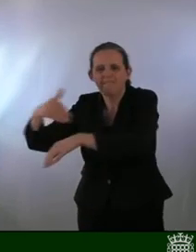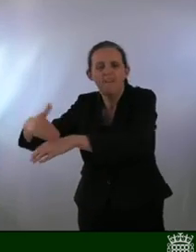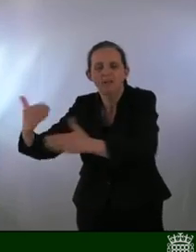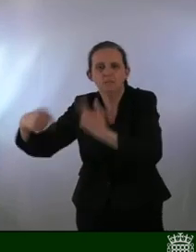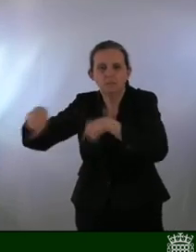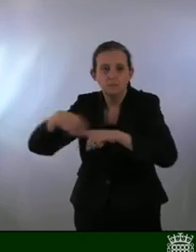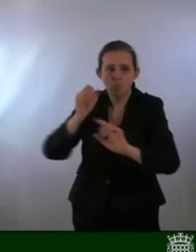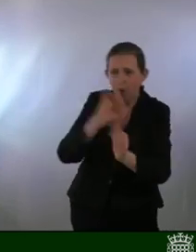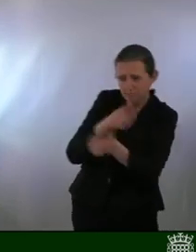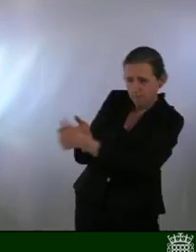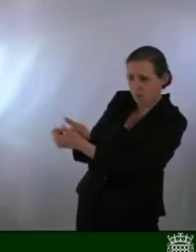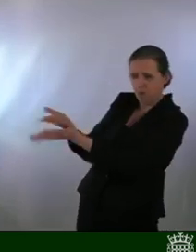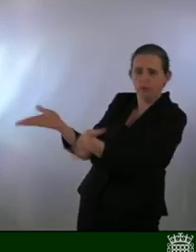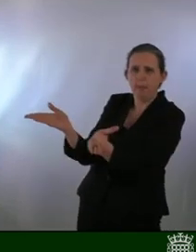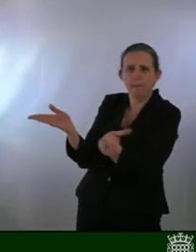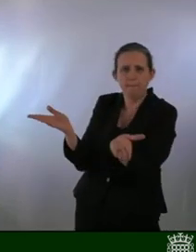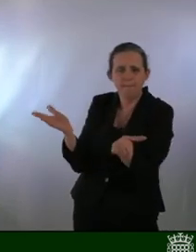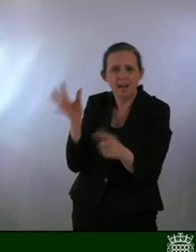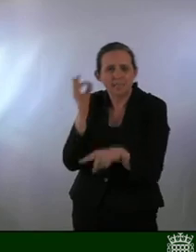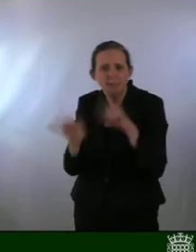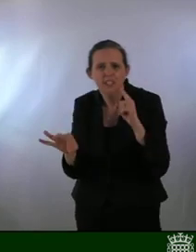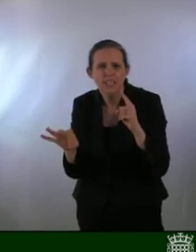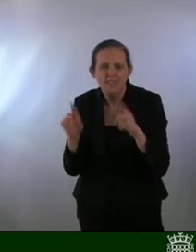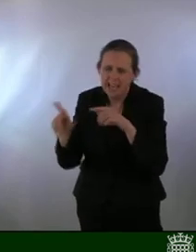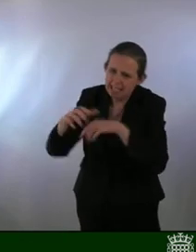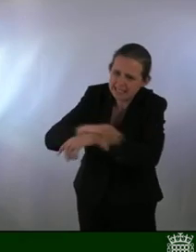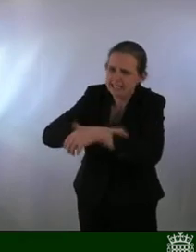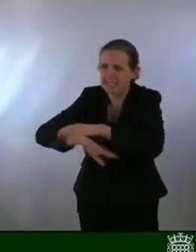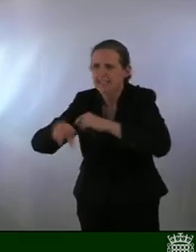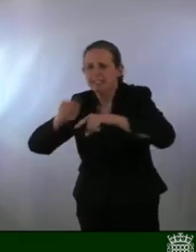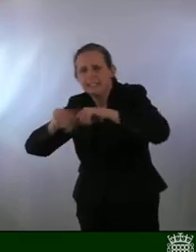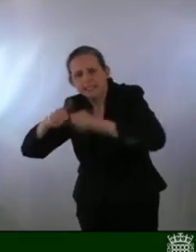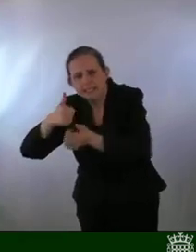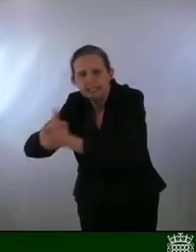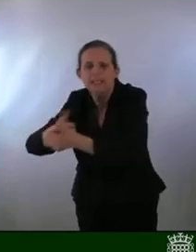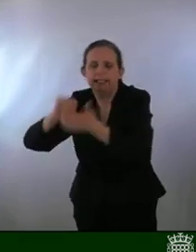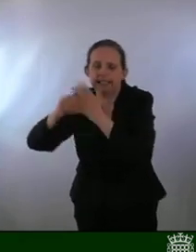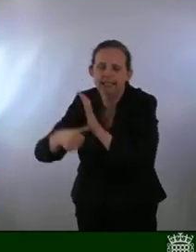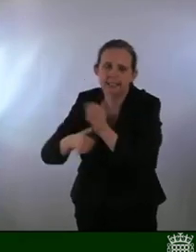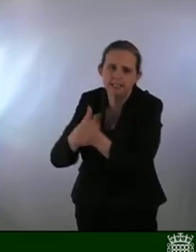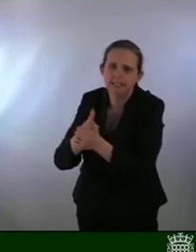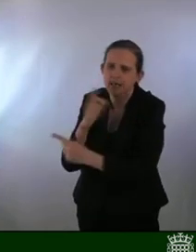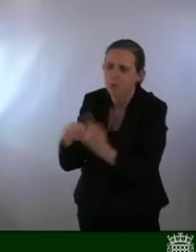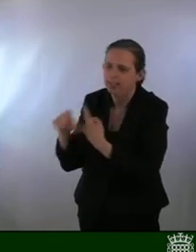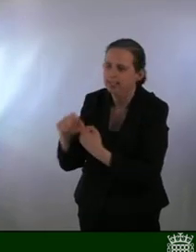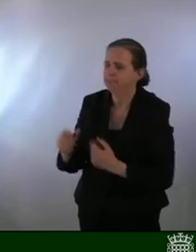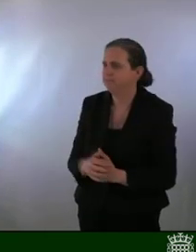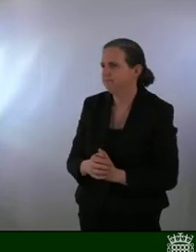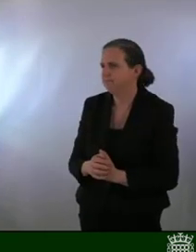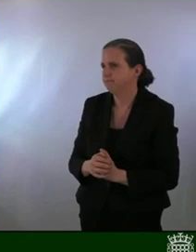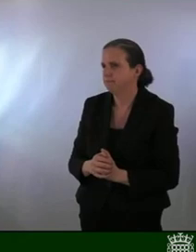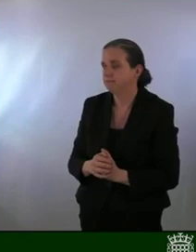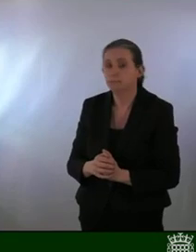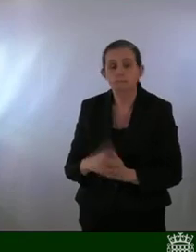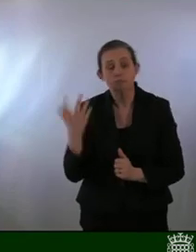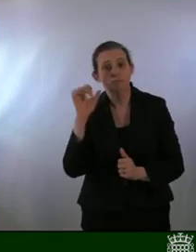what support will be available to them, especially when they're trying so hard to help in our communities? Well, my honourable friend is absolutely right to